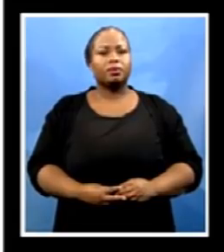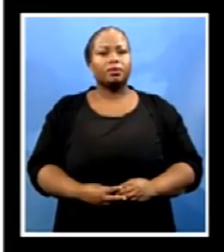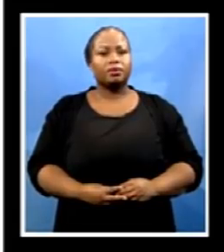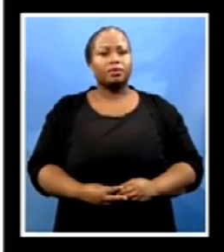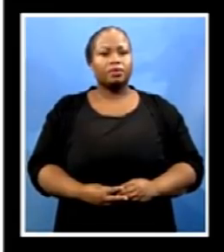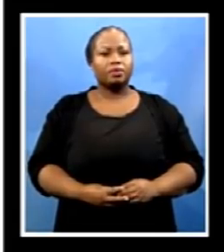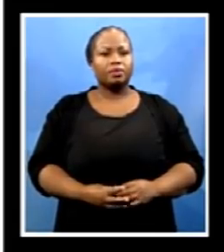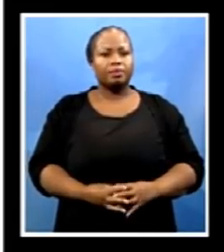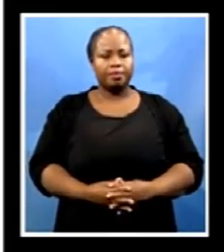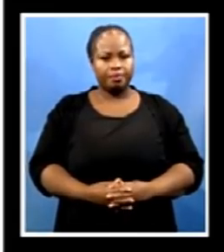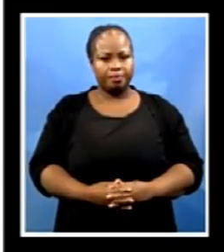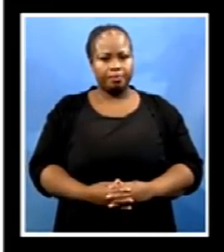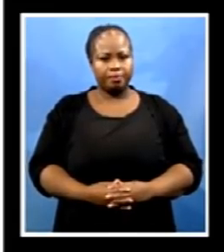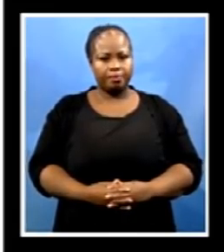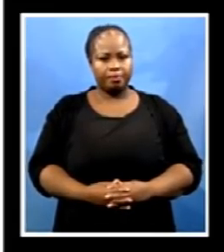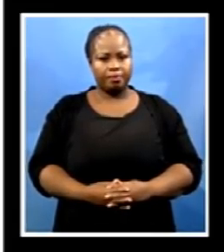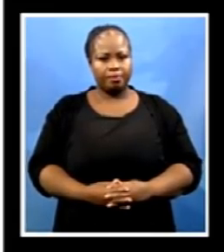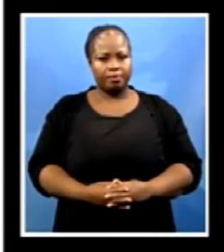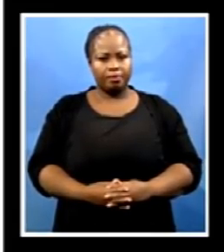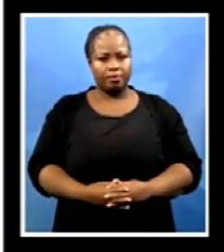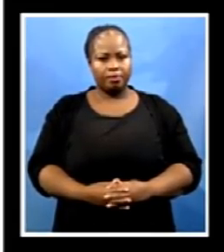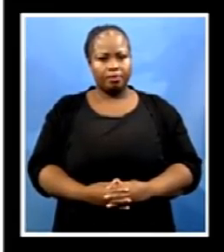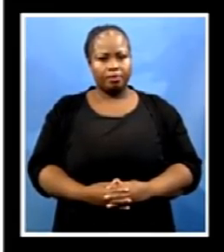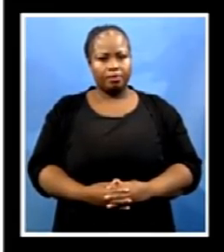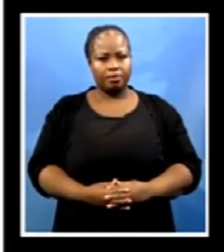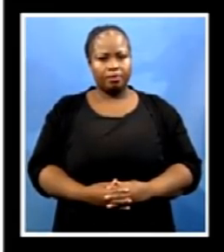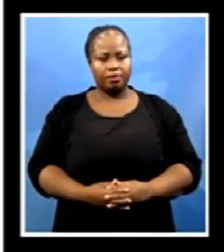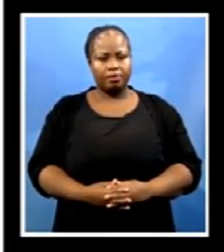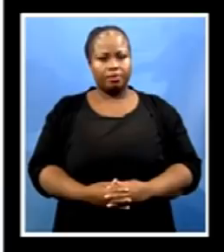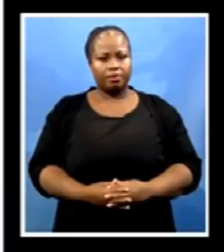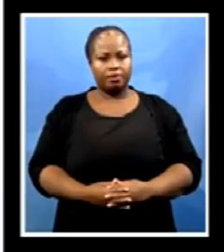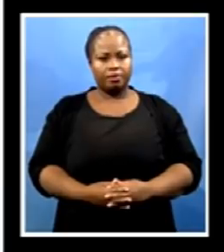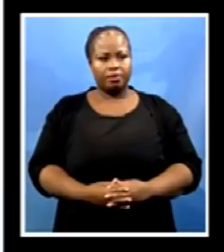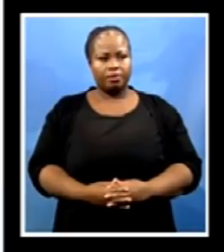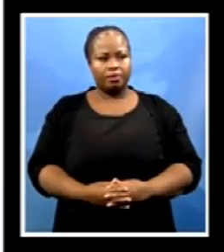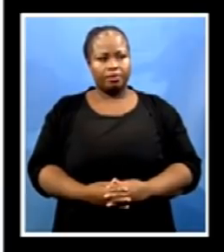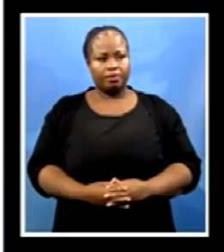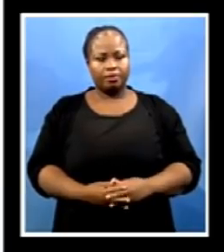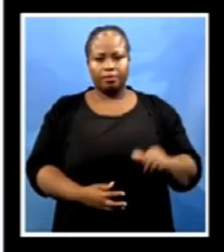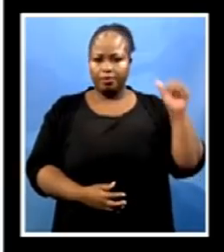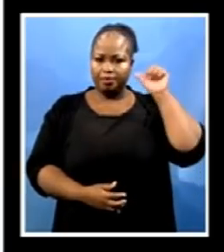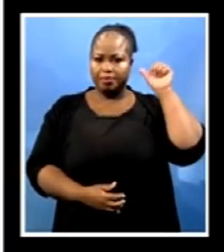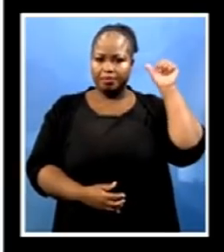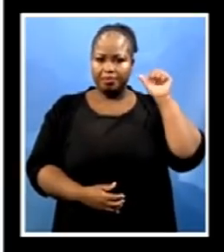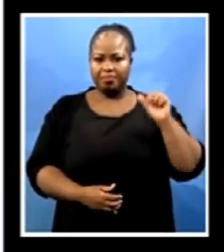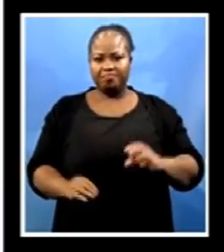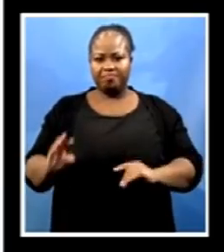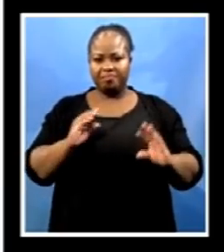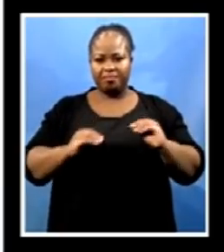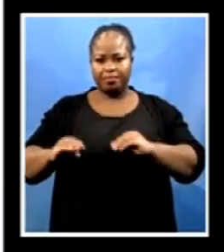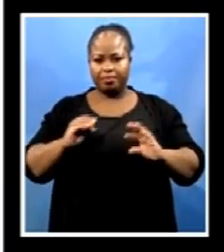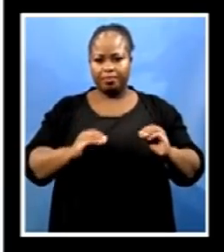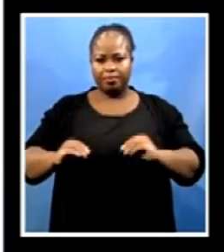to ramp up quickly the local manufacturing, both of low-tech items such as masks and gloves and gowns, but